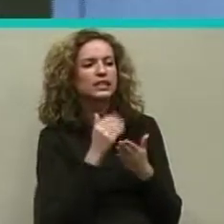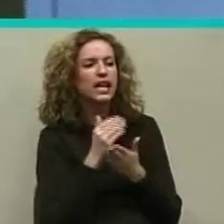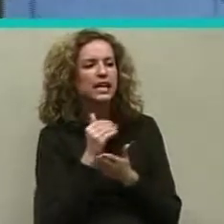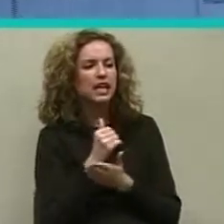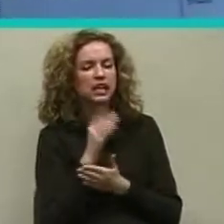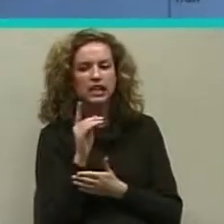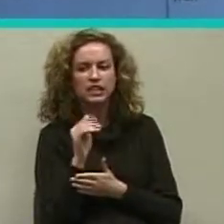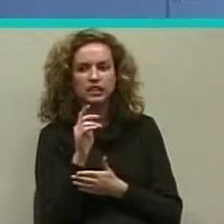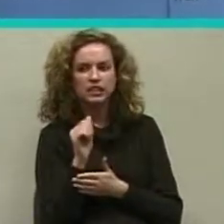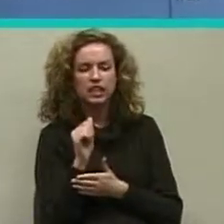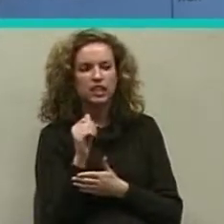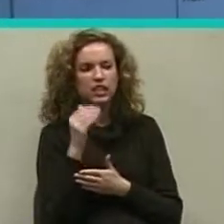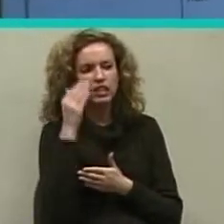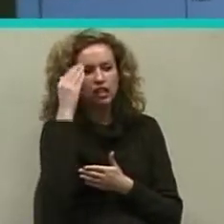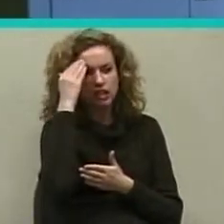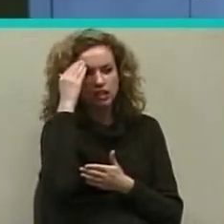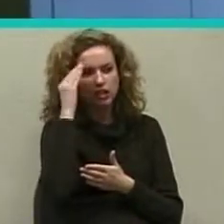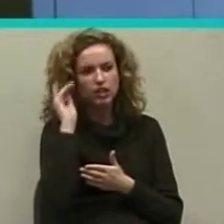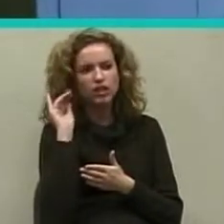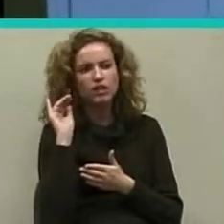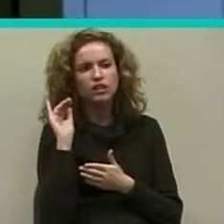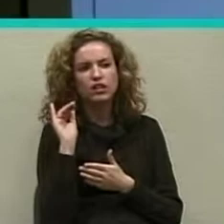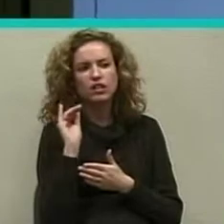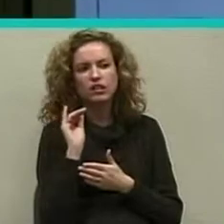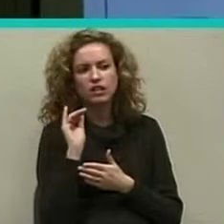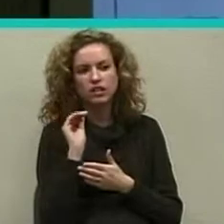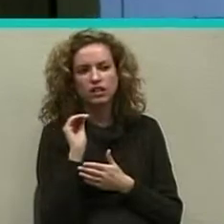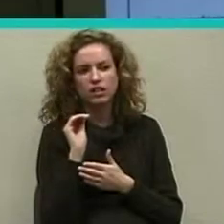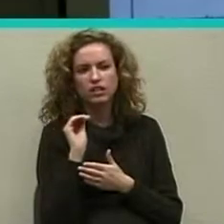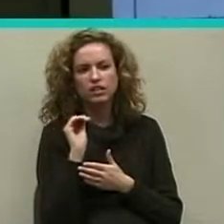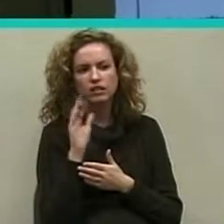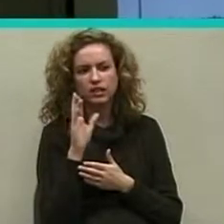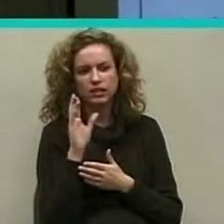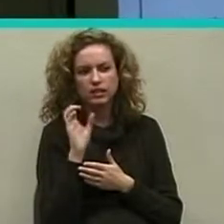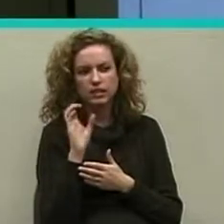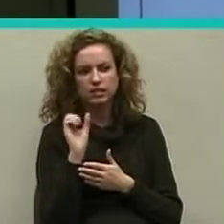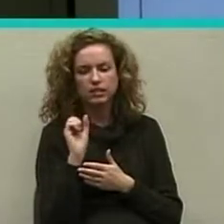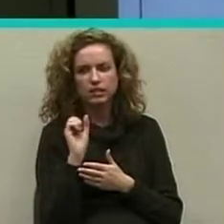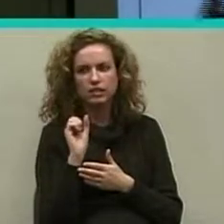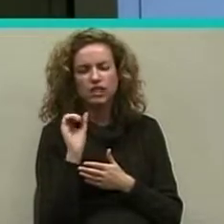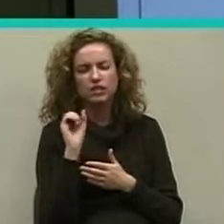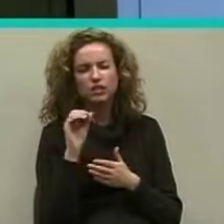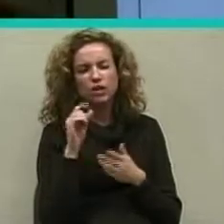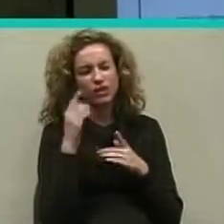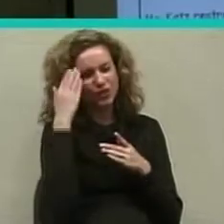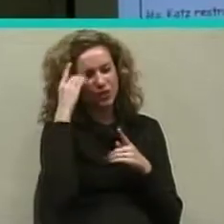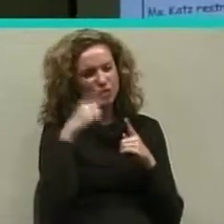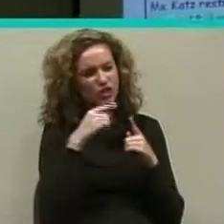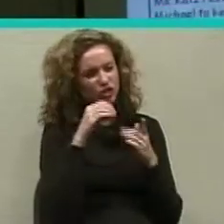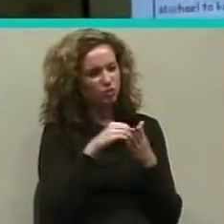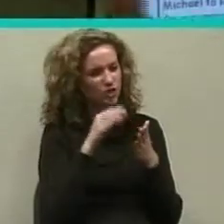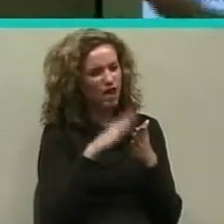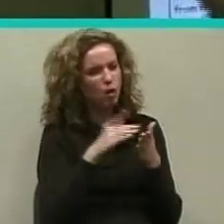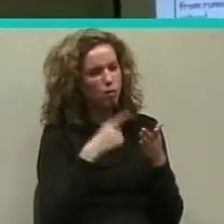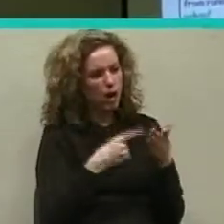are familiar with antecedent response consequence forms, where you just kind of write down this happened and this happened and this happened. And it gives you a